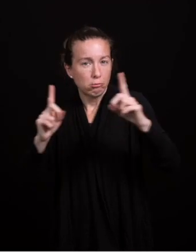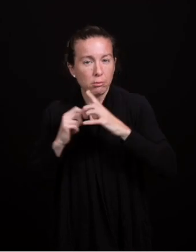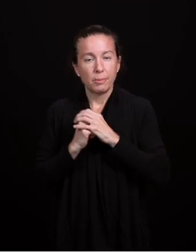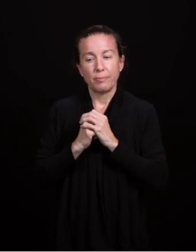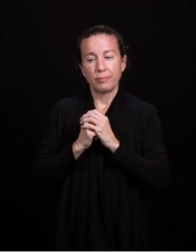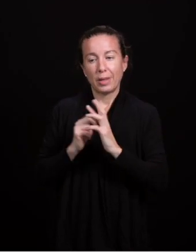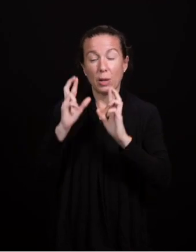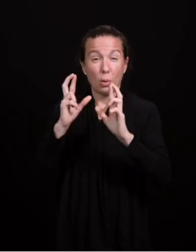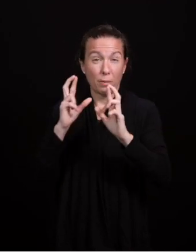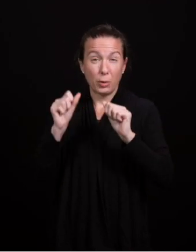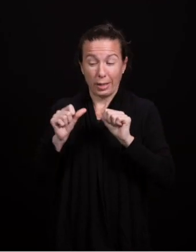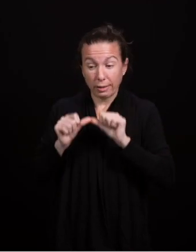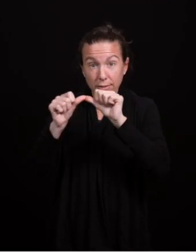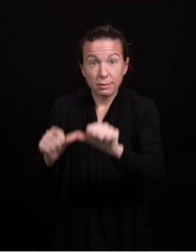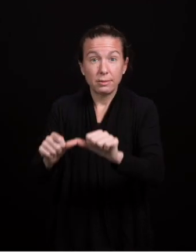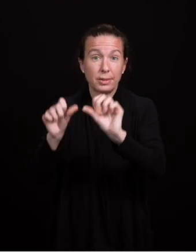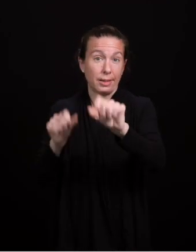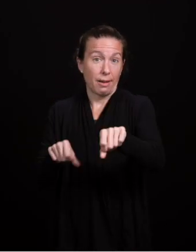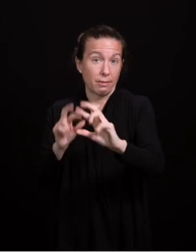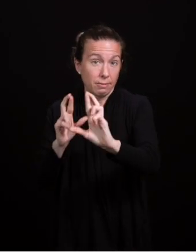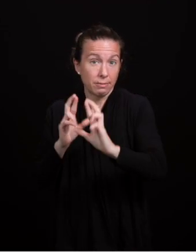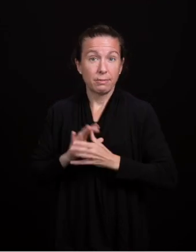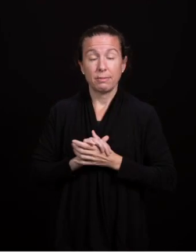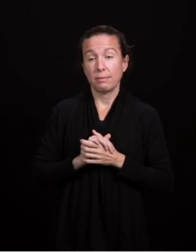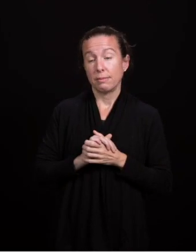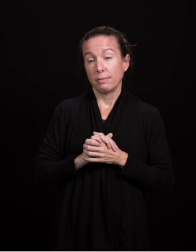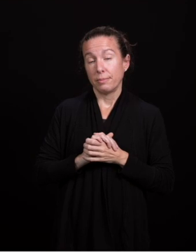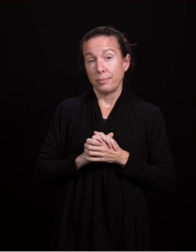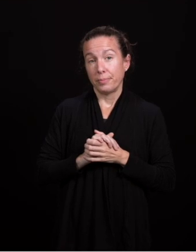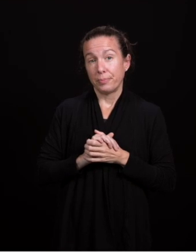hope to continue to do so, and I think